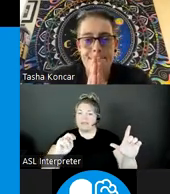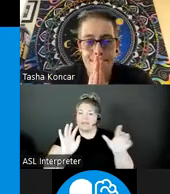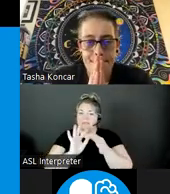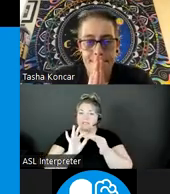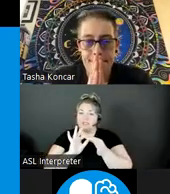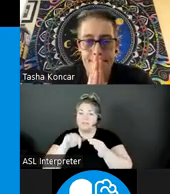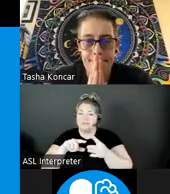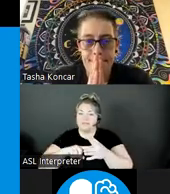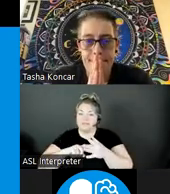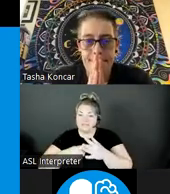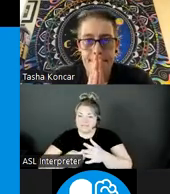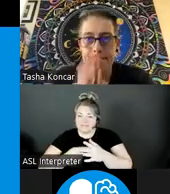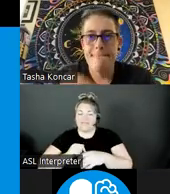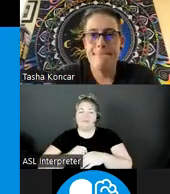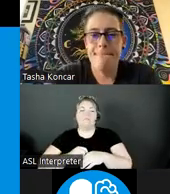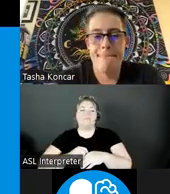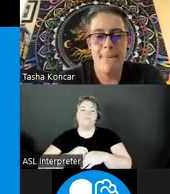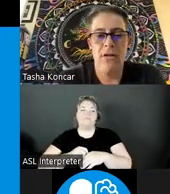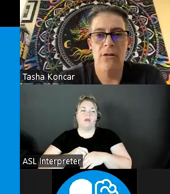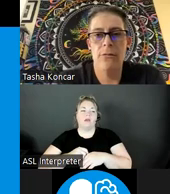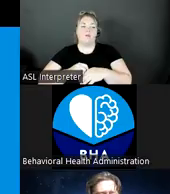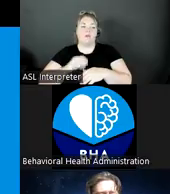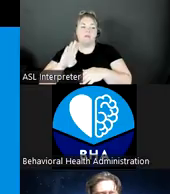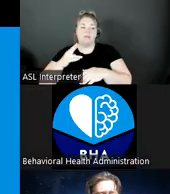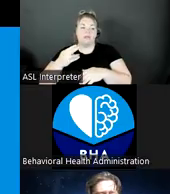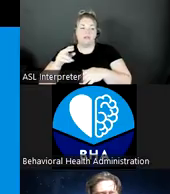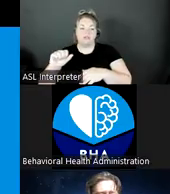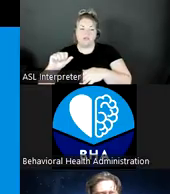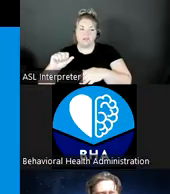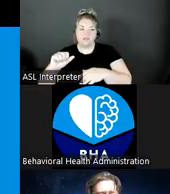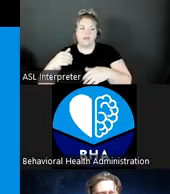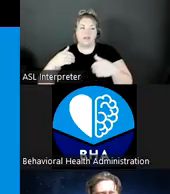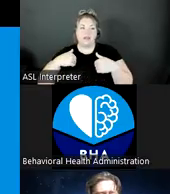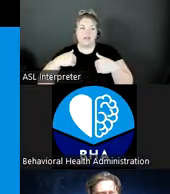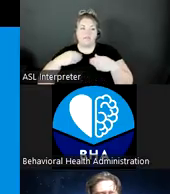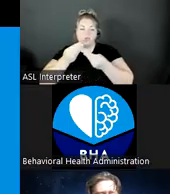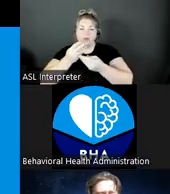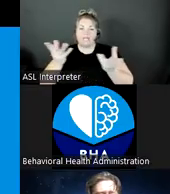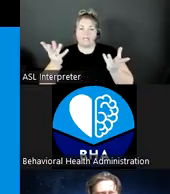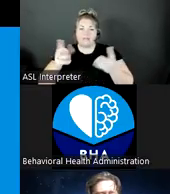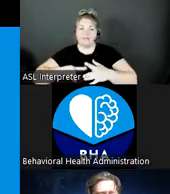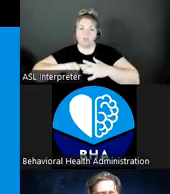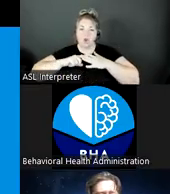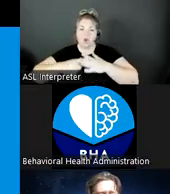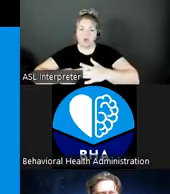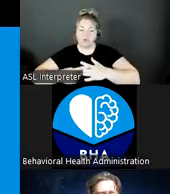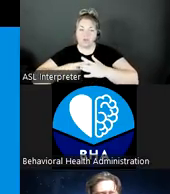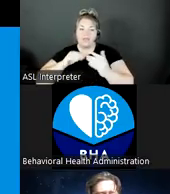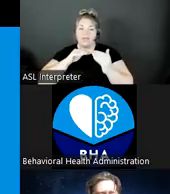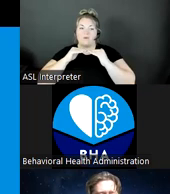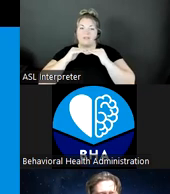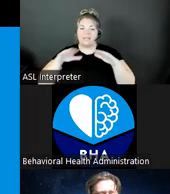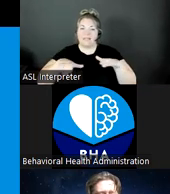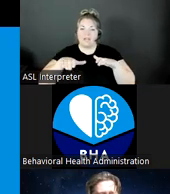in the beginning. So the BHA has released its inaugural equity action